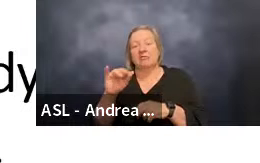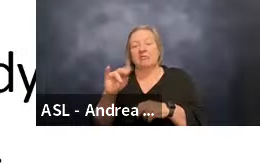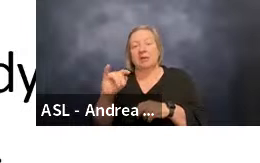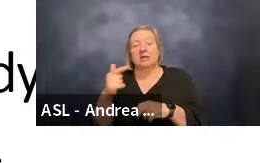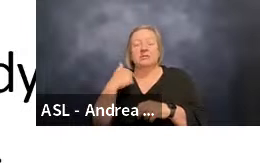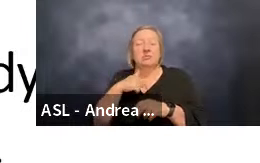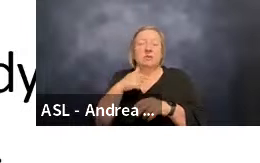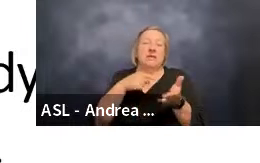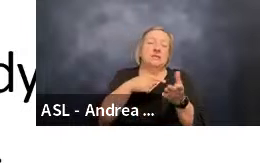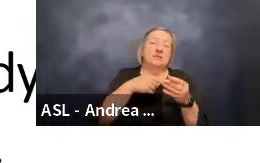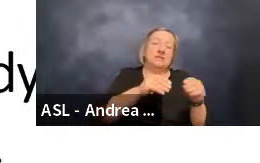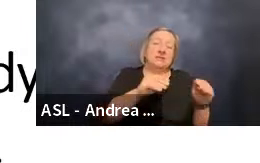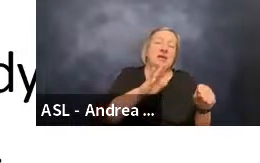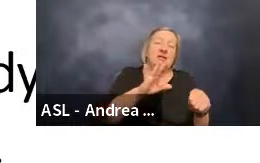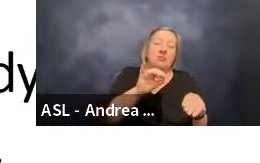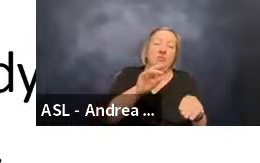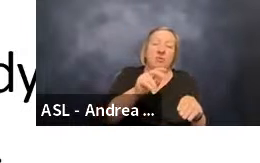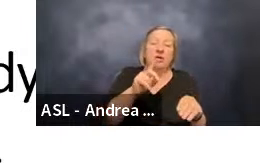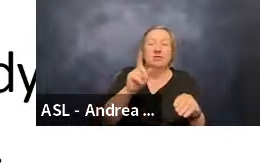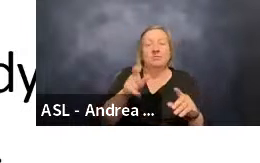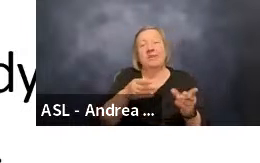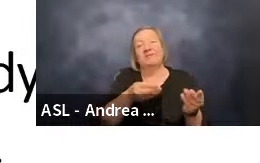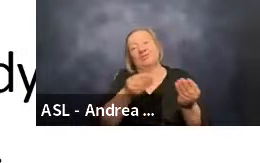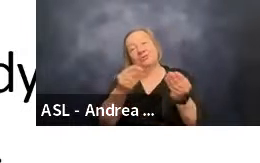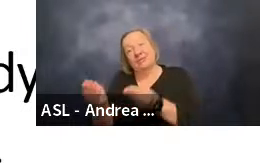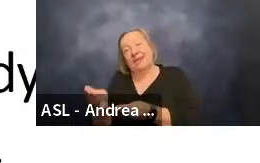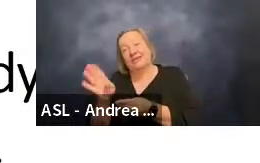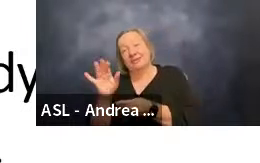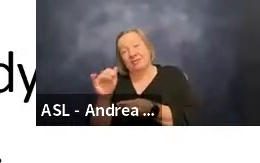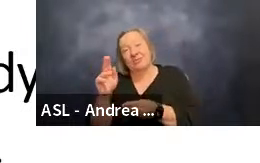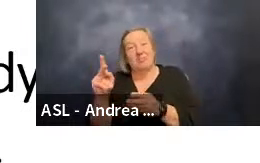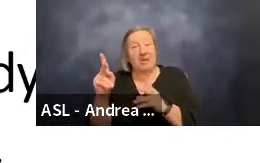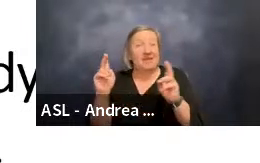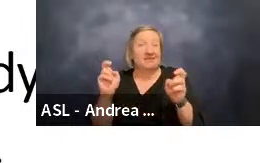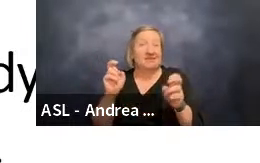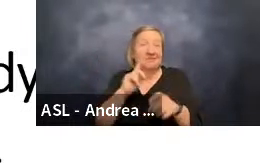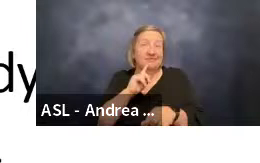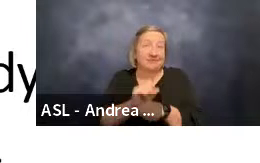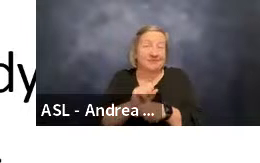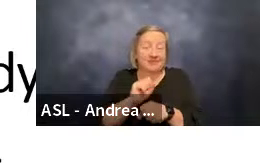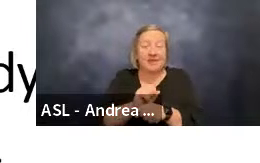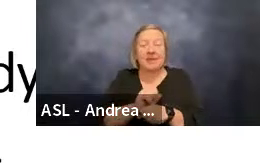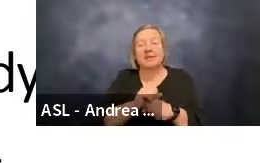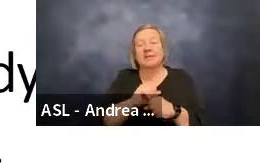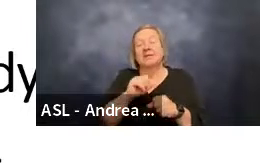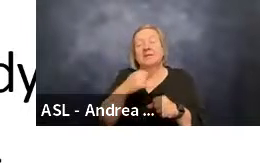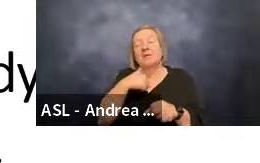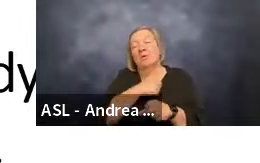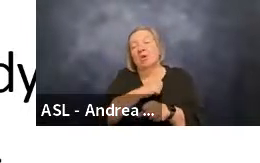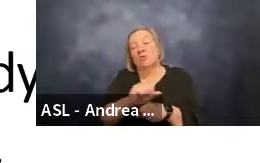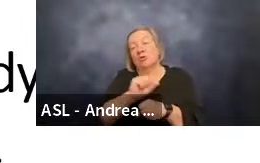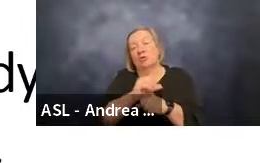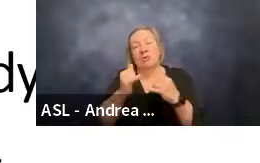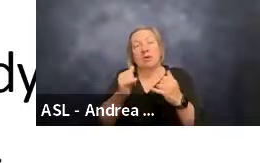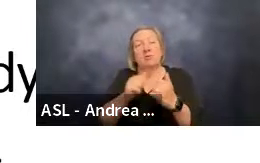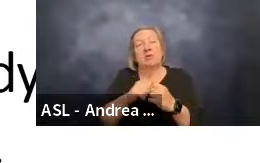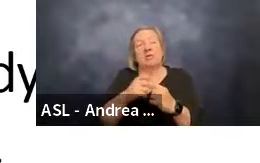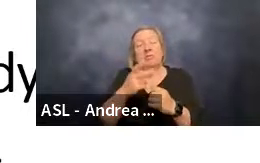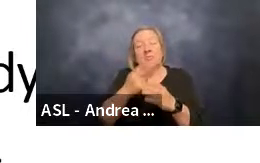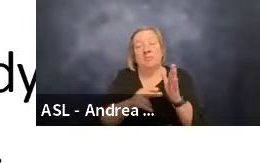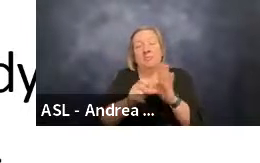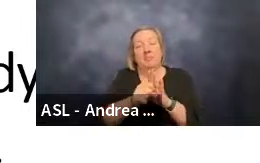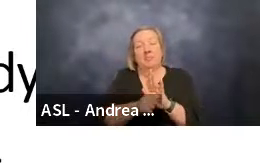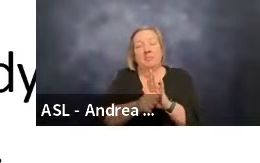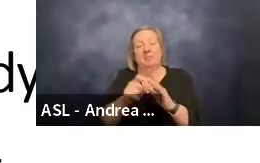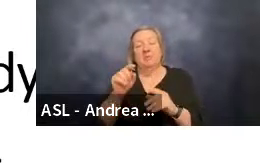bonds. Literally, we have to take this to the bank in a sense. So we're working right now with the Bi-State Toll Subcommittee to narrow